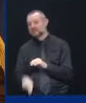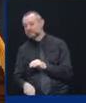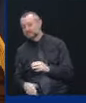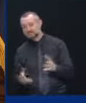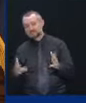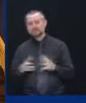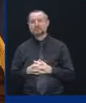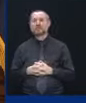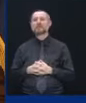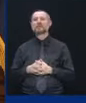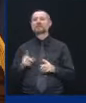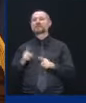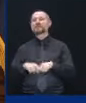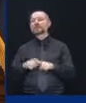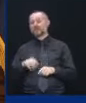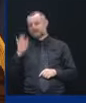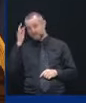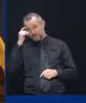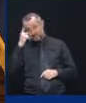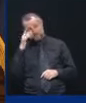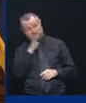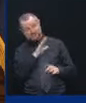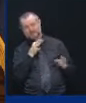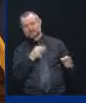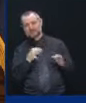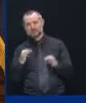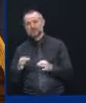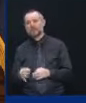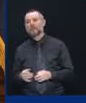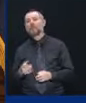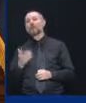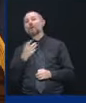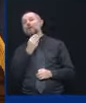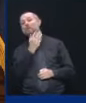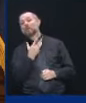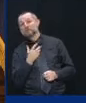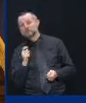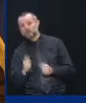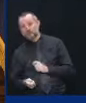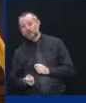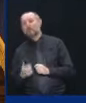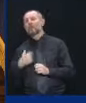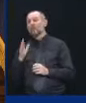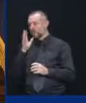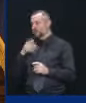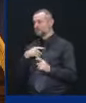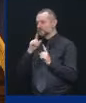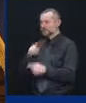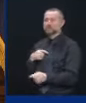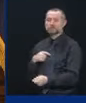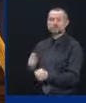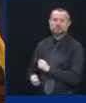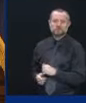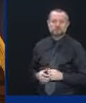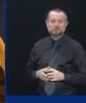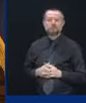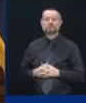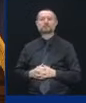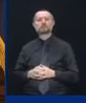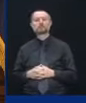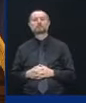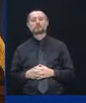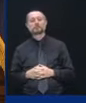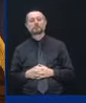what they decide, we will then change our plan. So yes, well, there's a